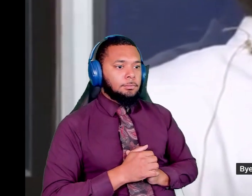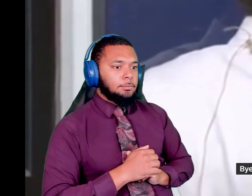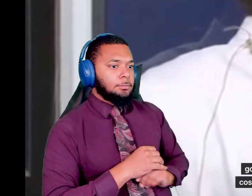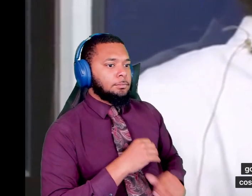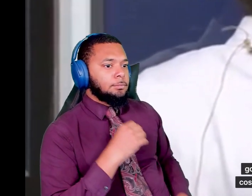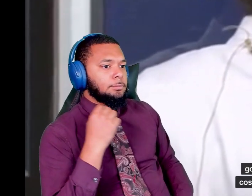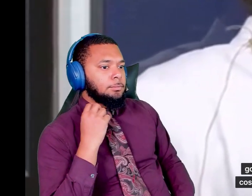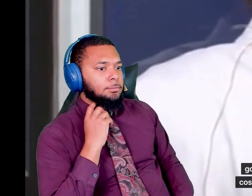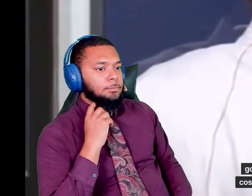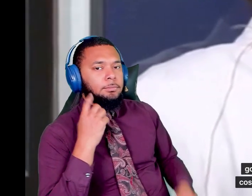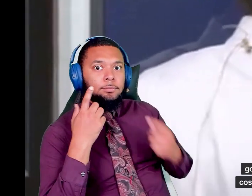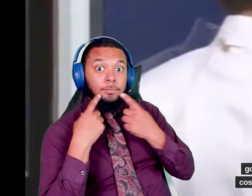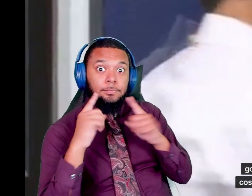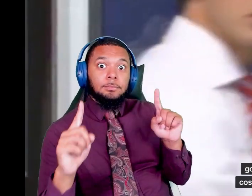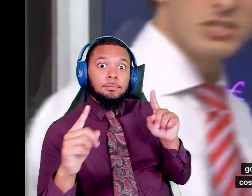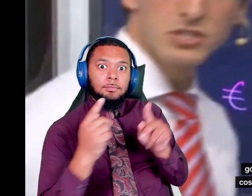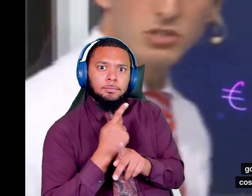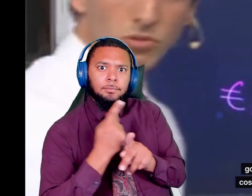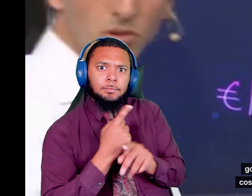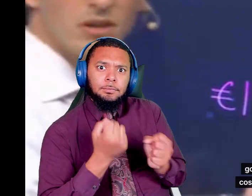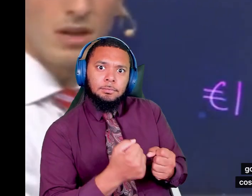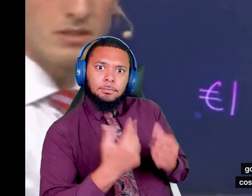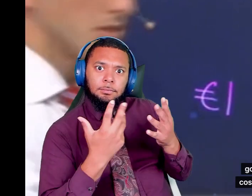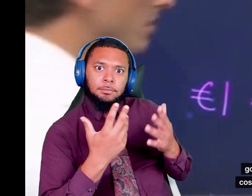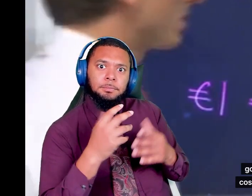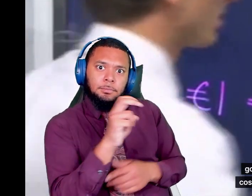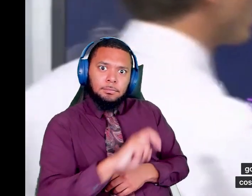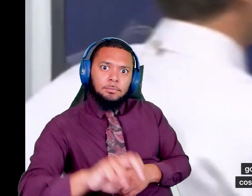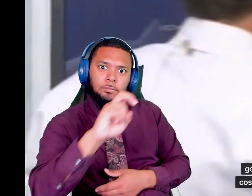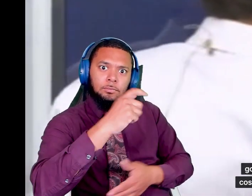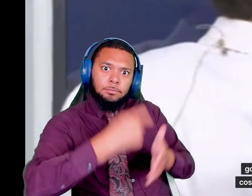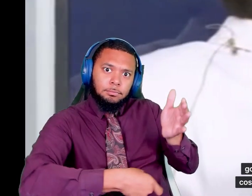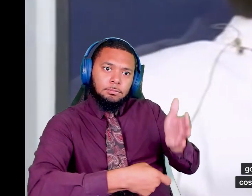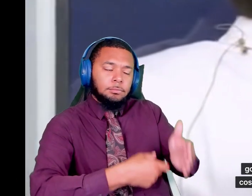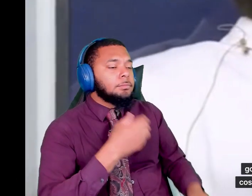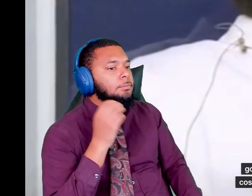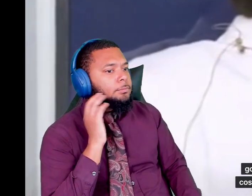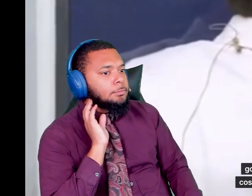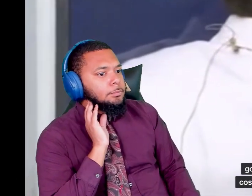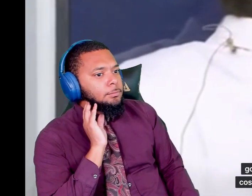We're finally going to figure out how much this tour cost us.